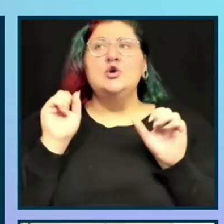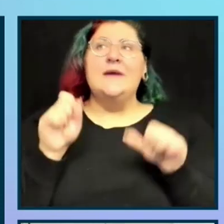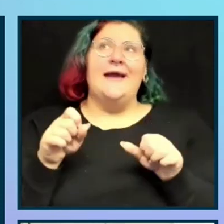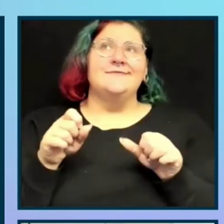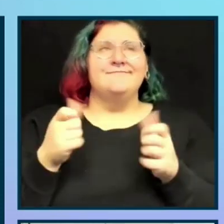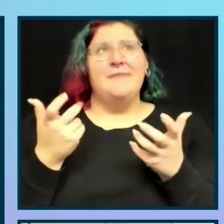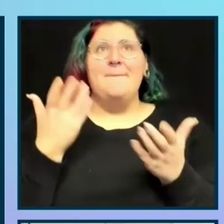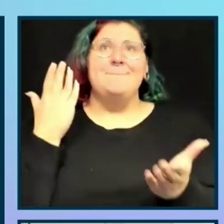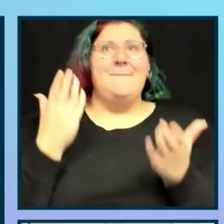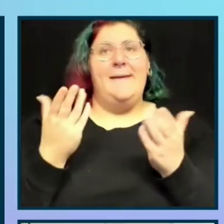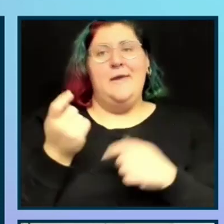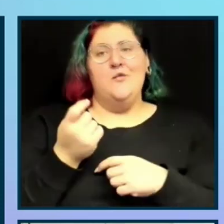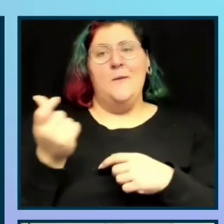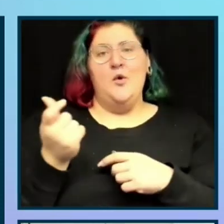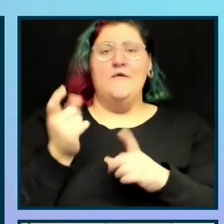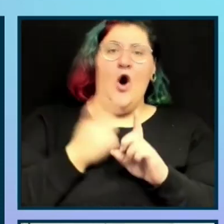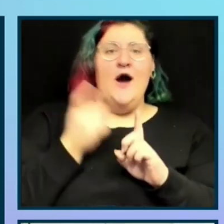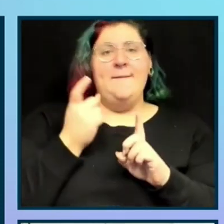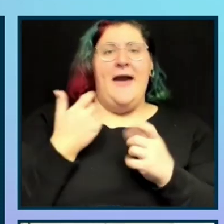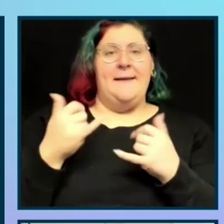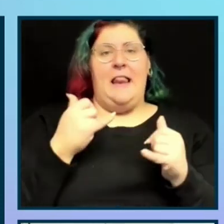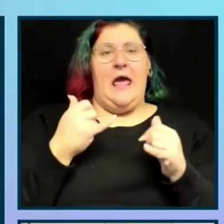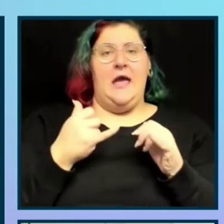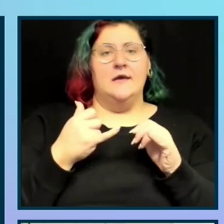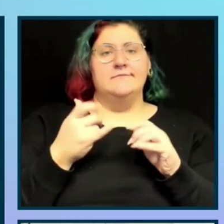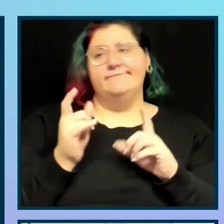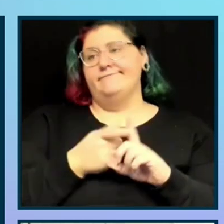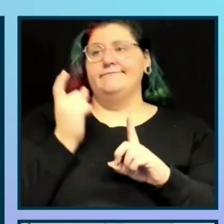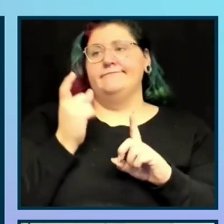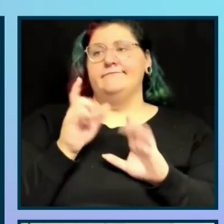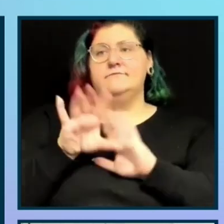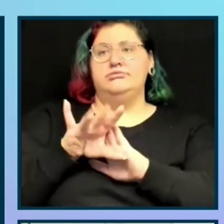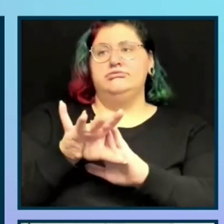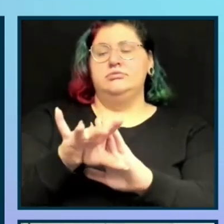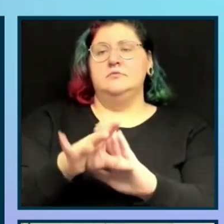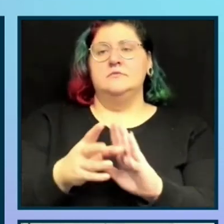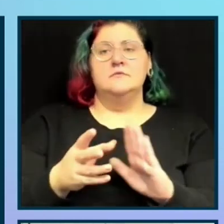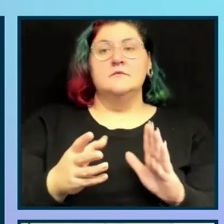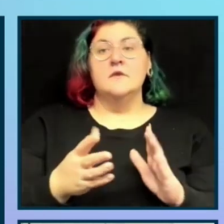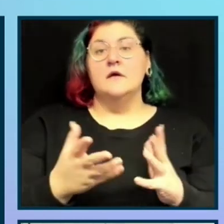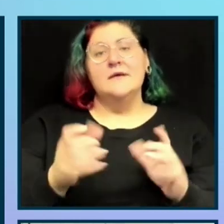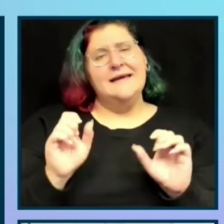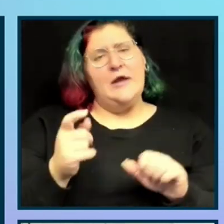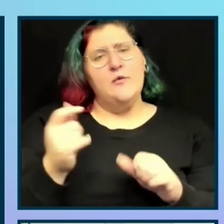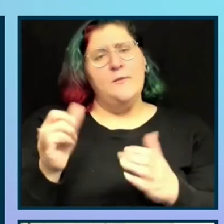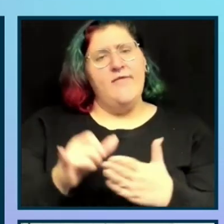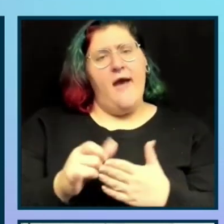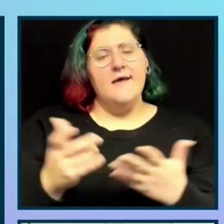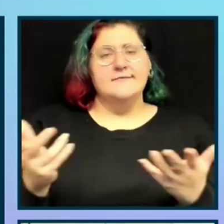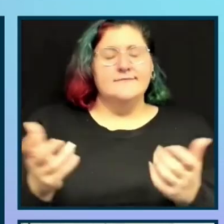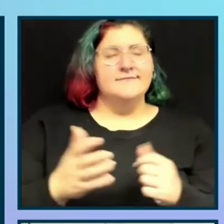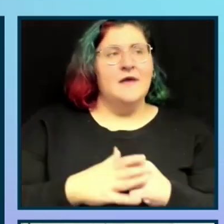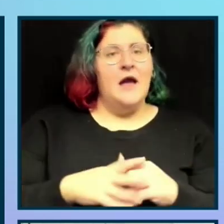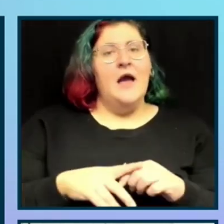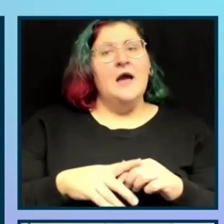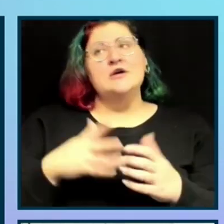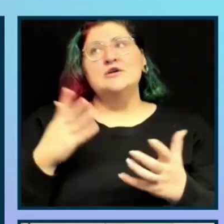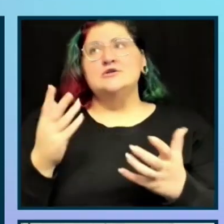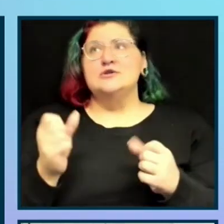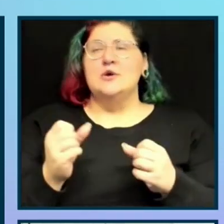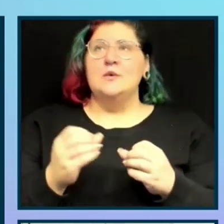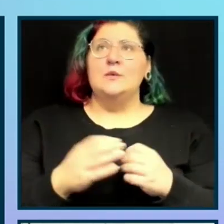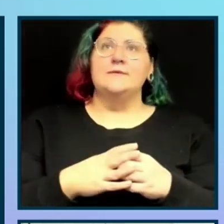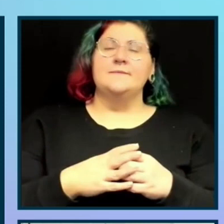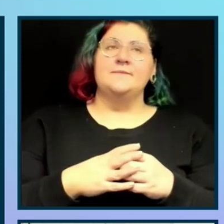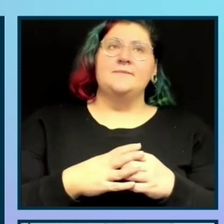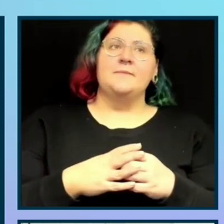just in general, the fact that the service is like an A-frame outside of a session room, like